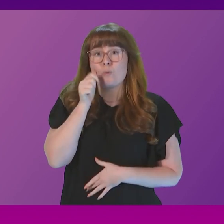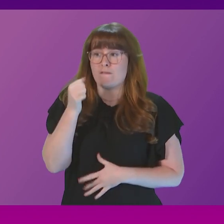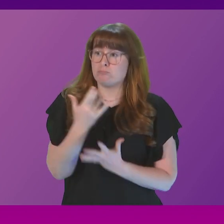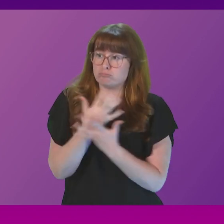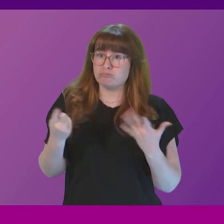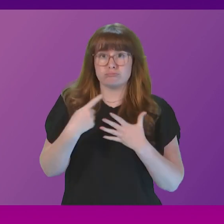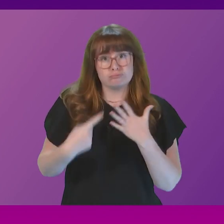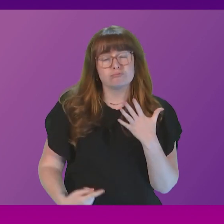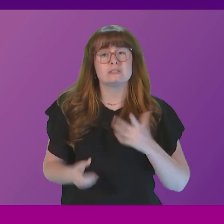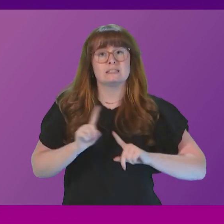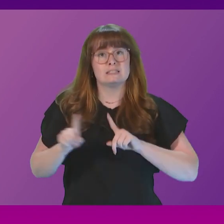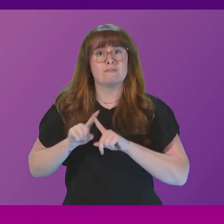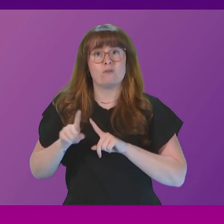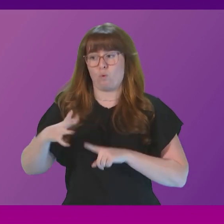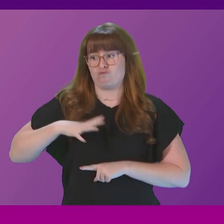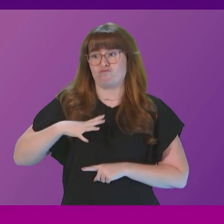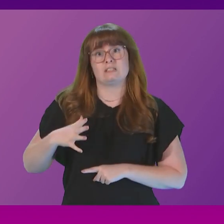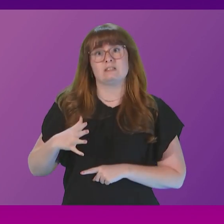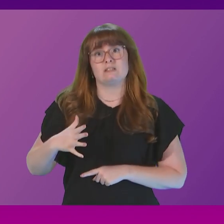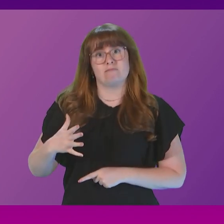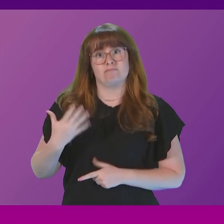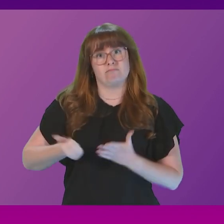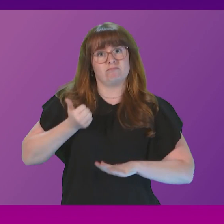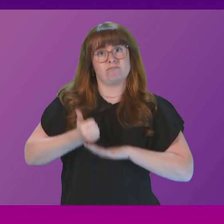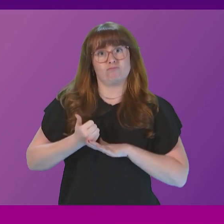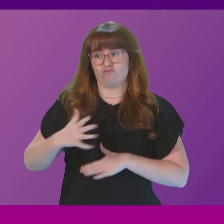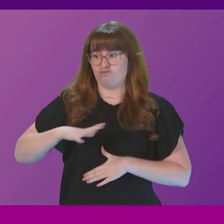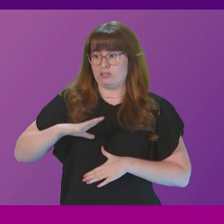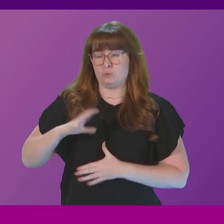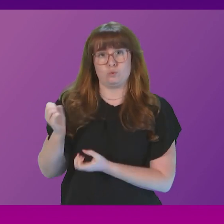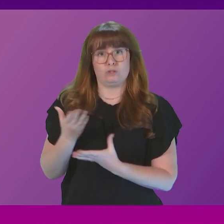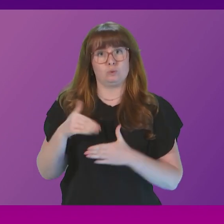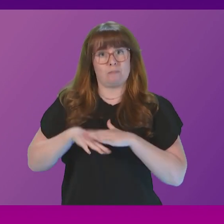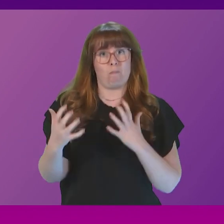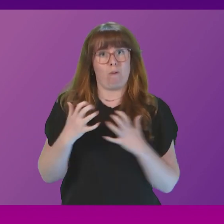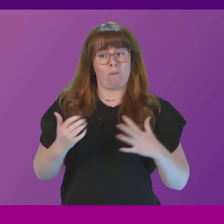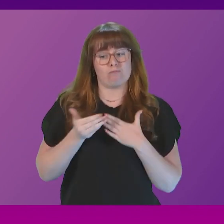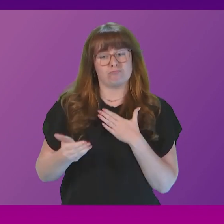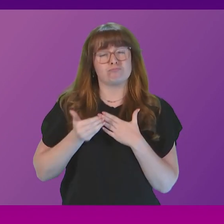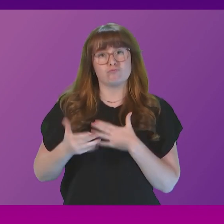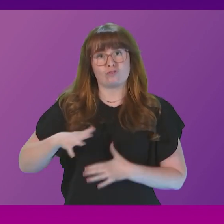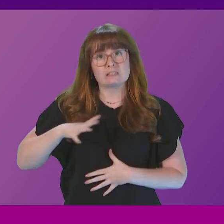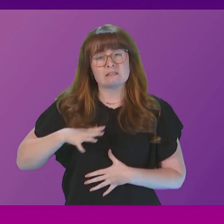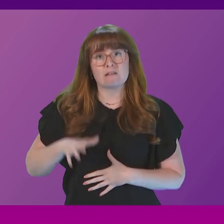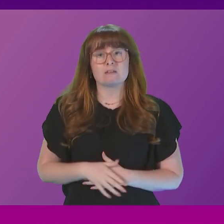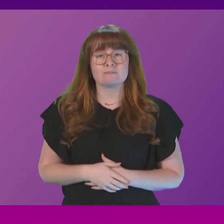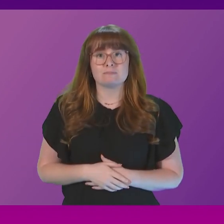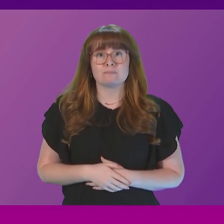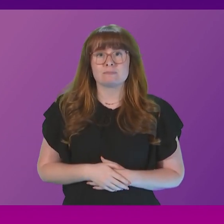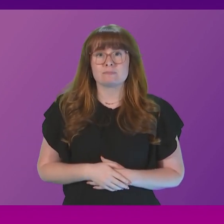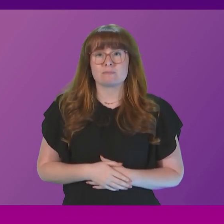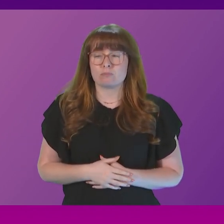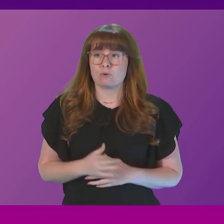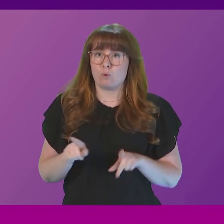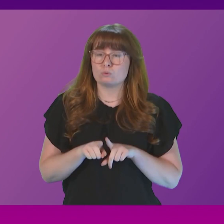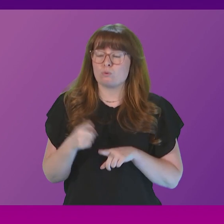of them already prepared and ready to come into Parliament at some point. And also, as